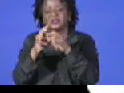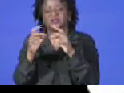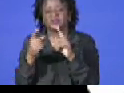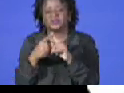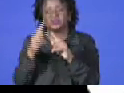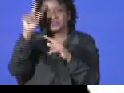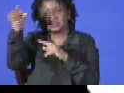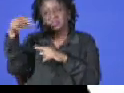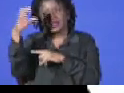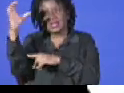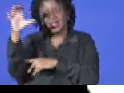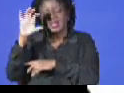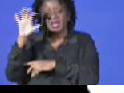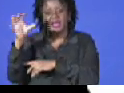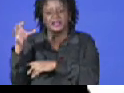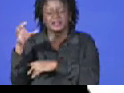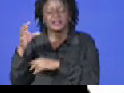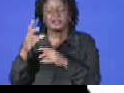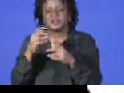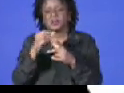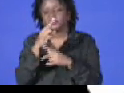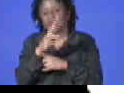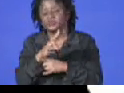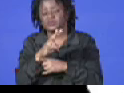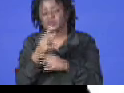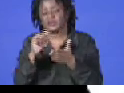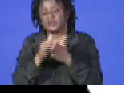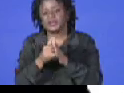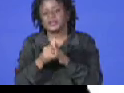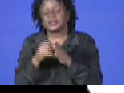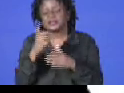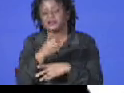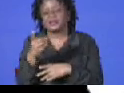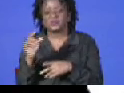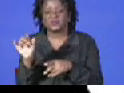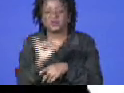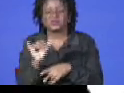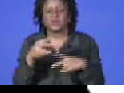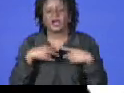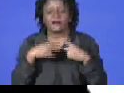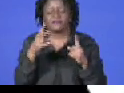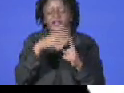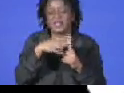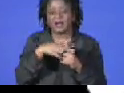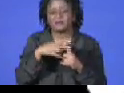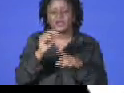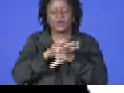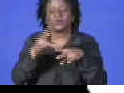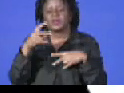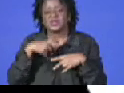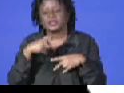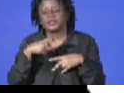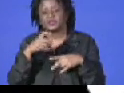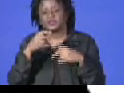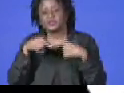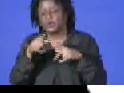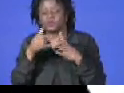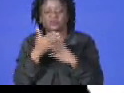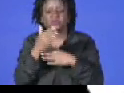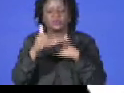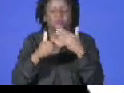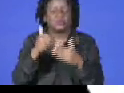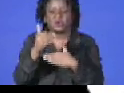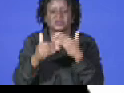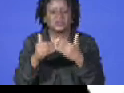two, these devices would also have an app. So they don't have to go through the process of